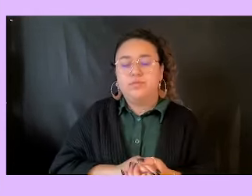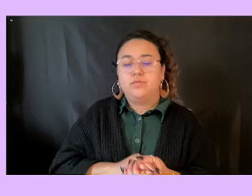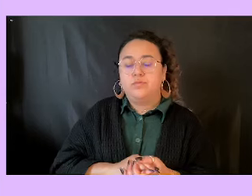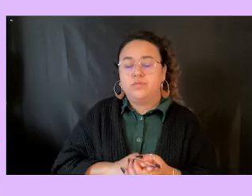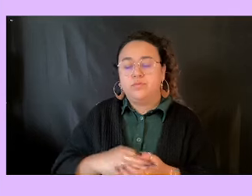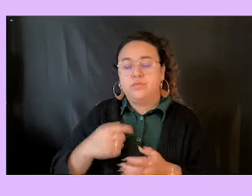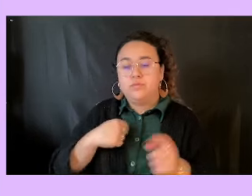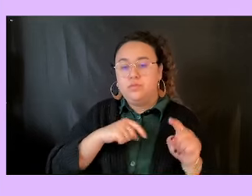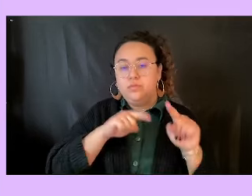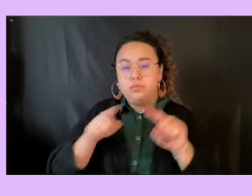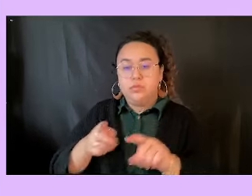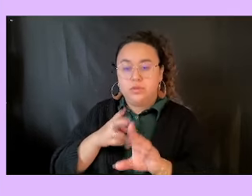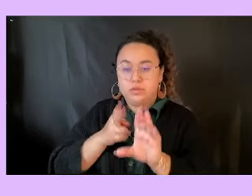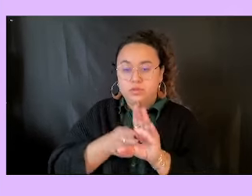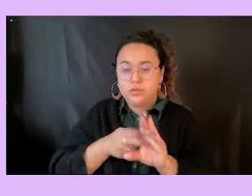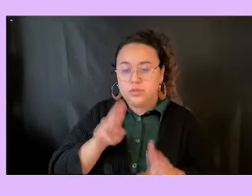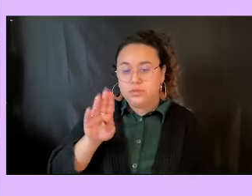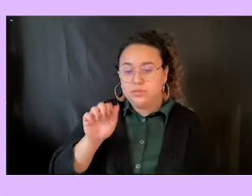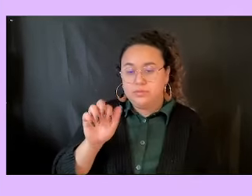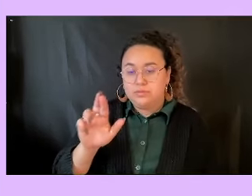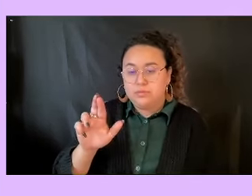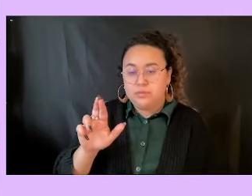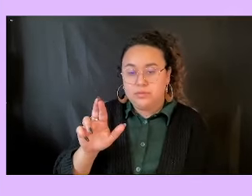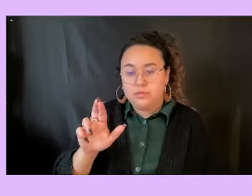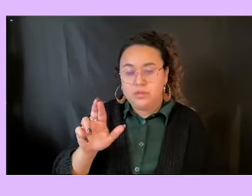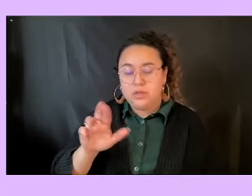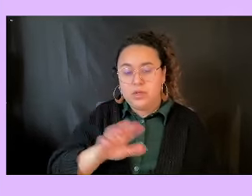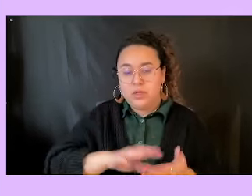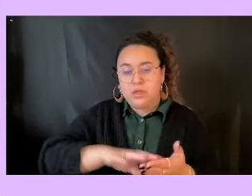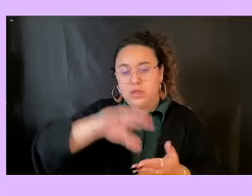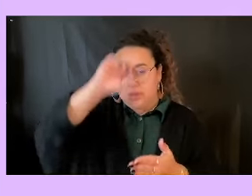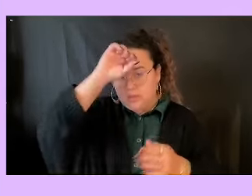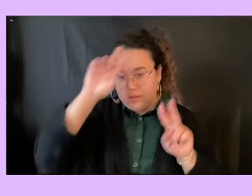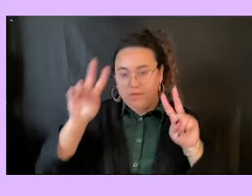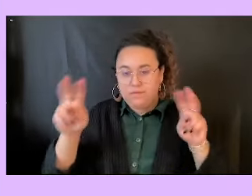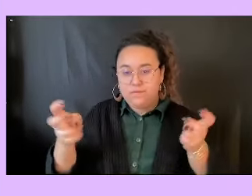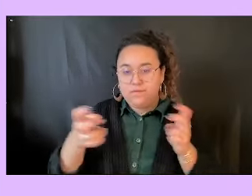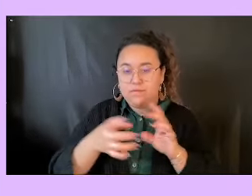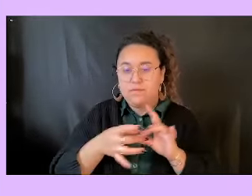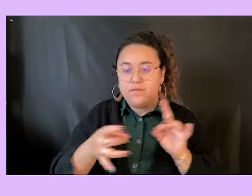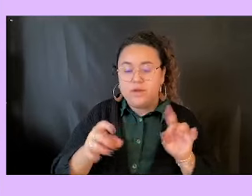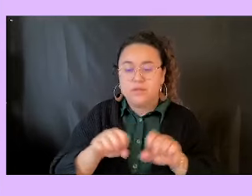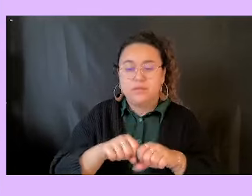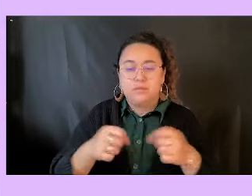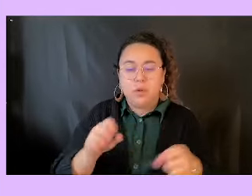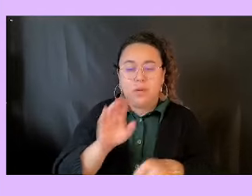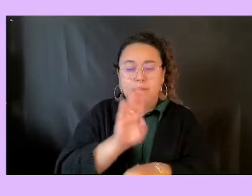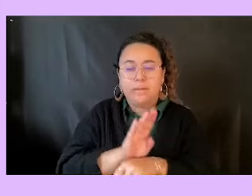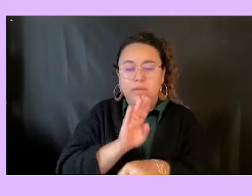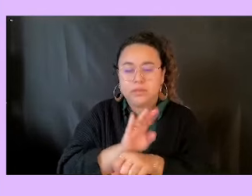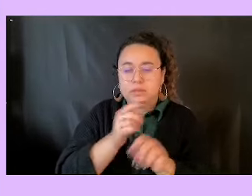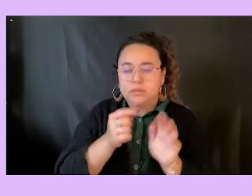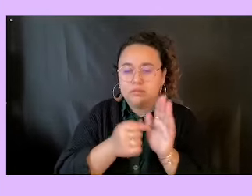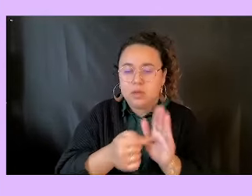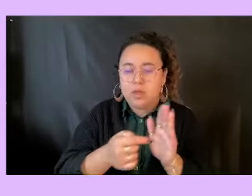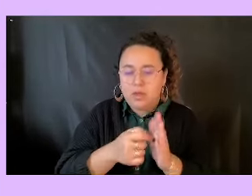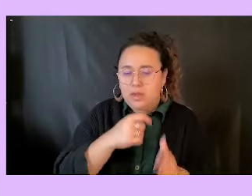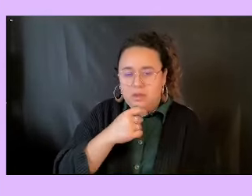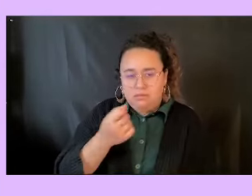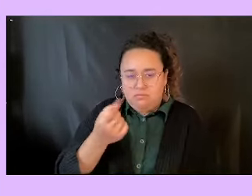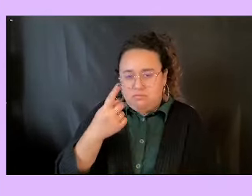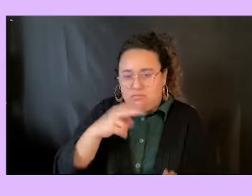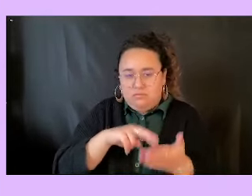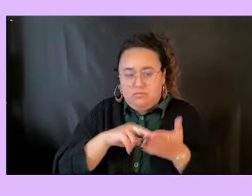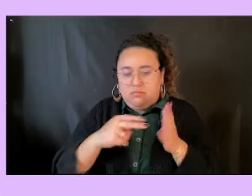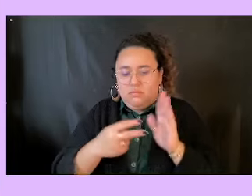to Barr, I learned the phrase broken business model. And I didn't really know what that meant. And it was